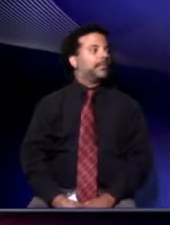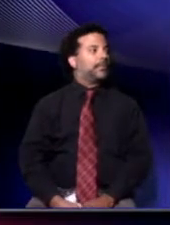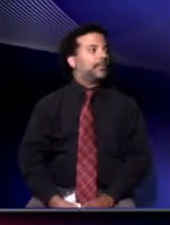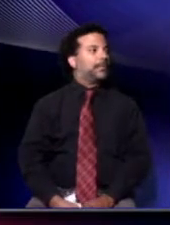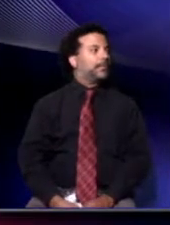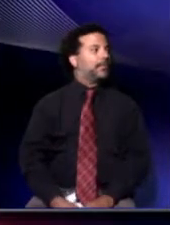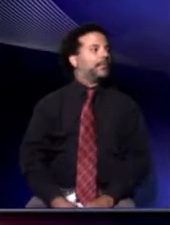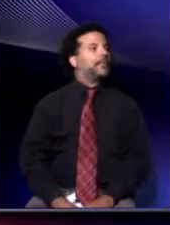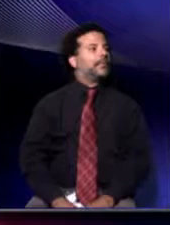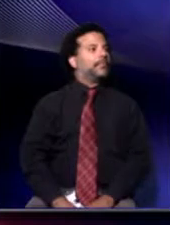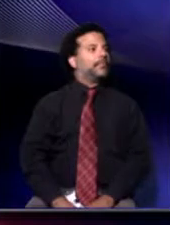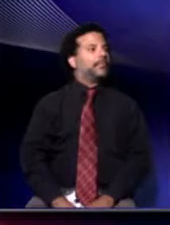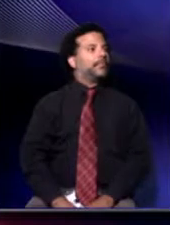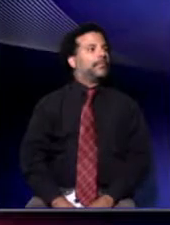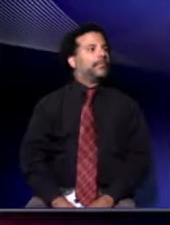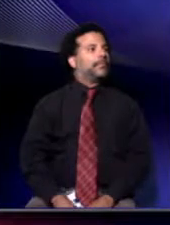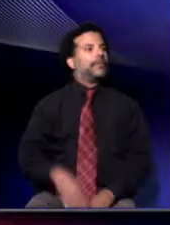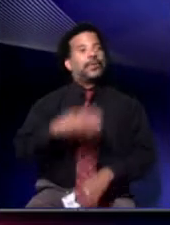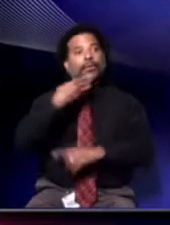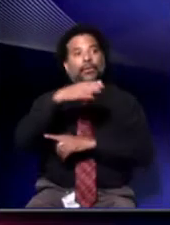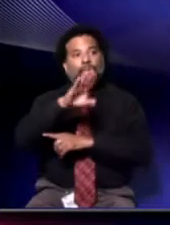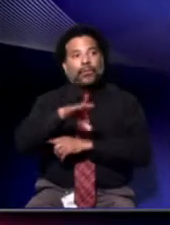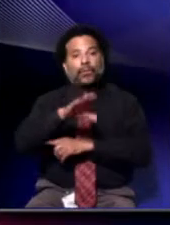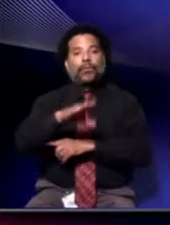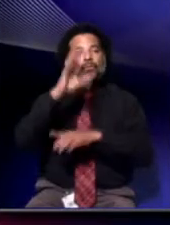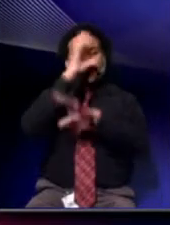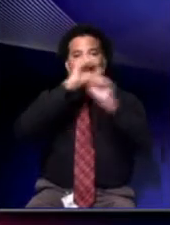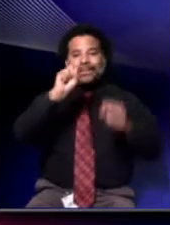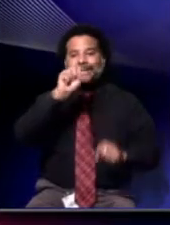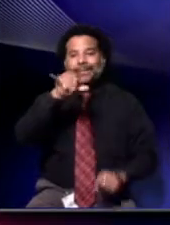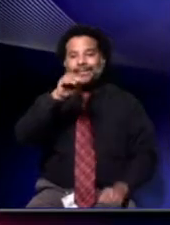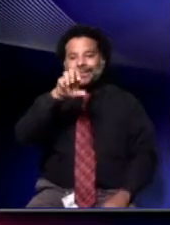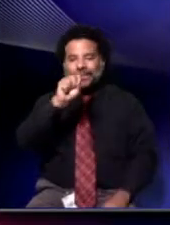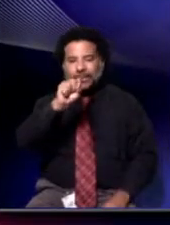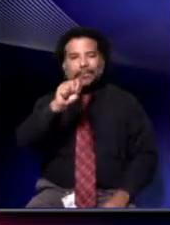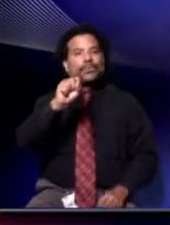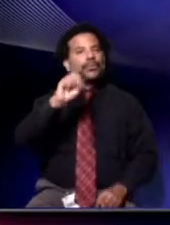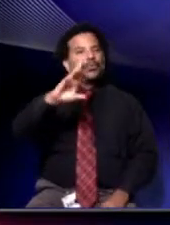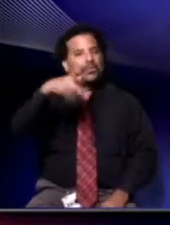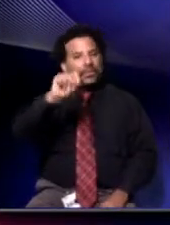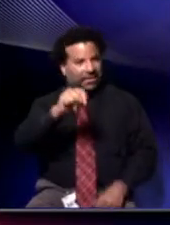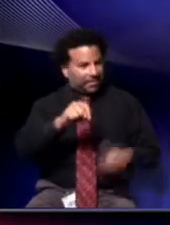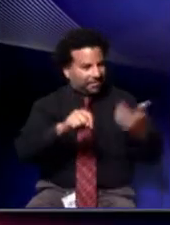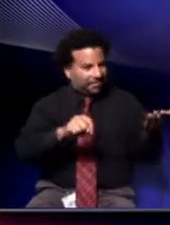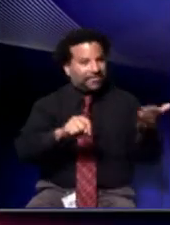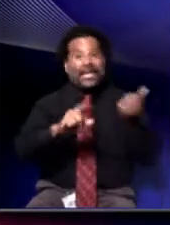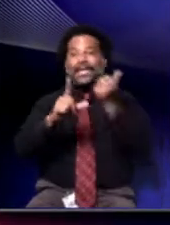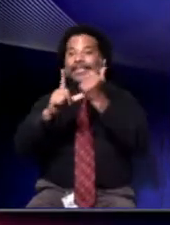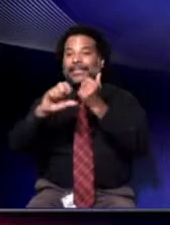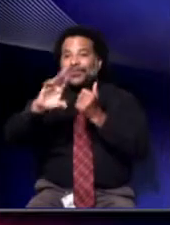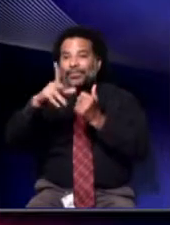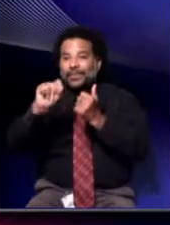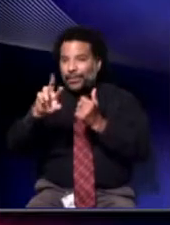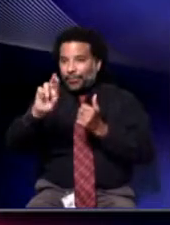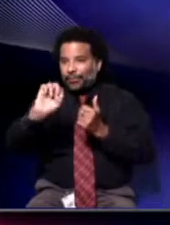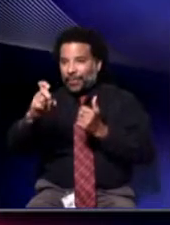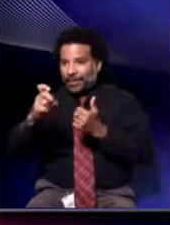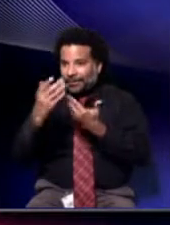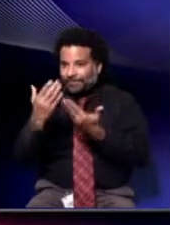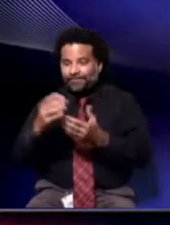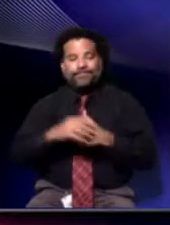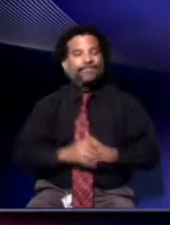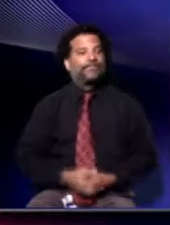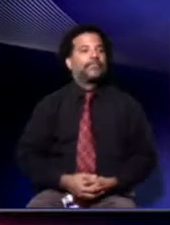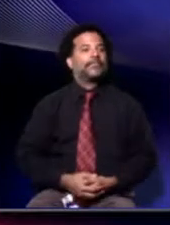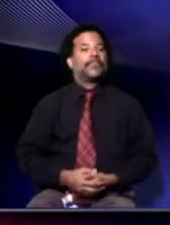Good afternoon, President Sims, members of the board, Superintendent, Assistant Superintendent Rex. All